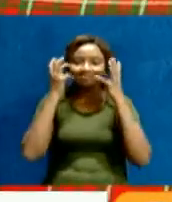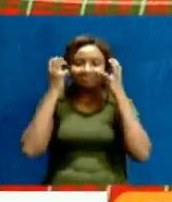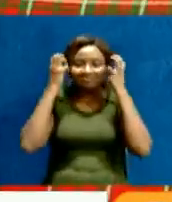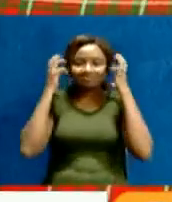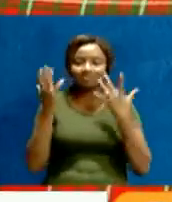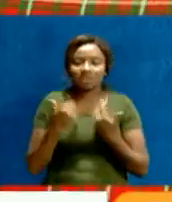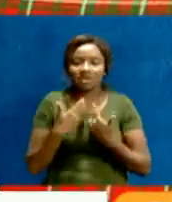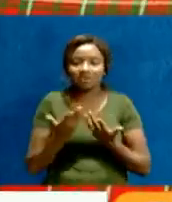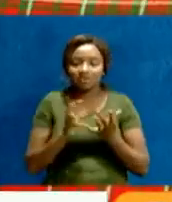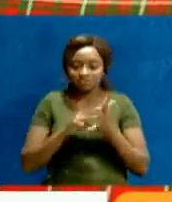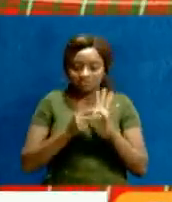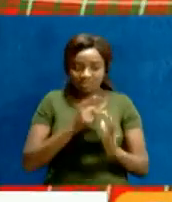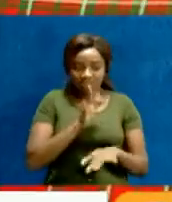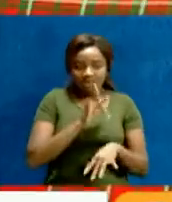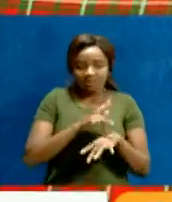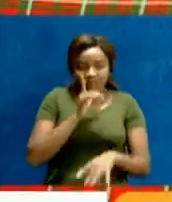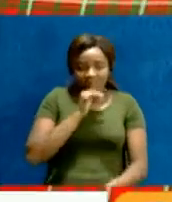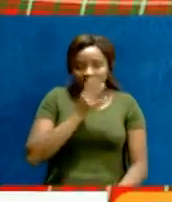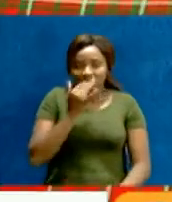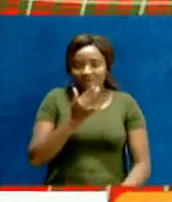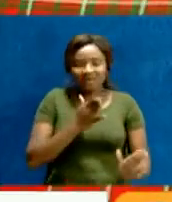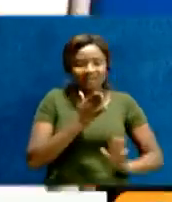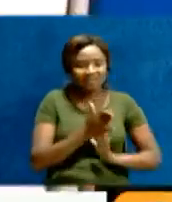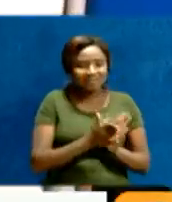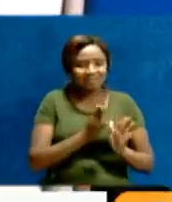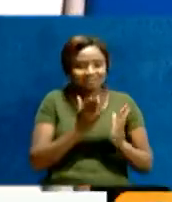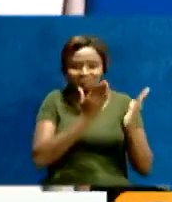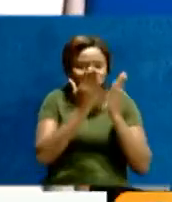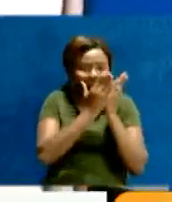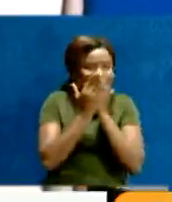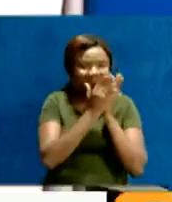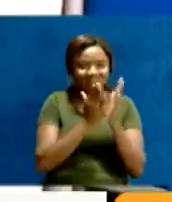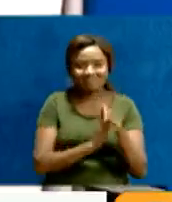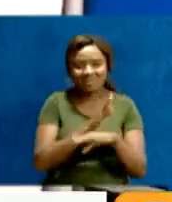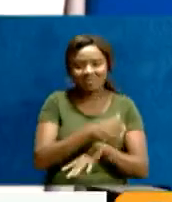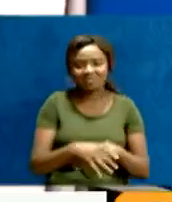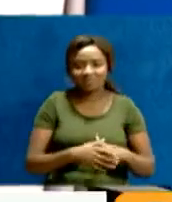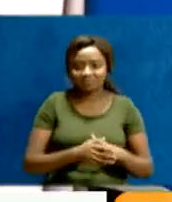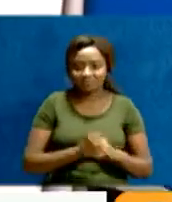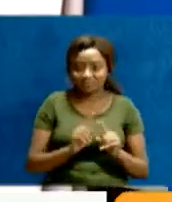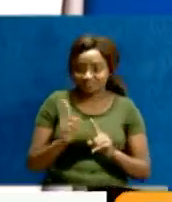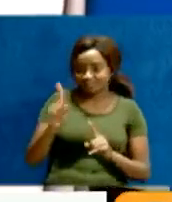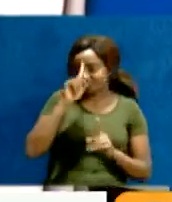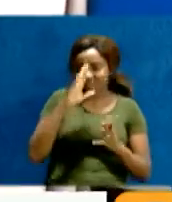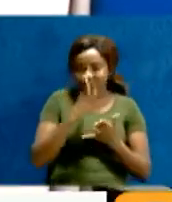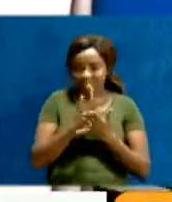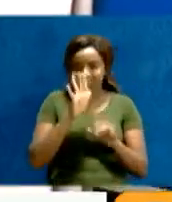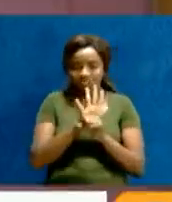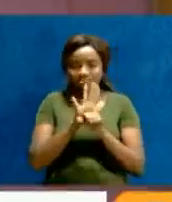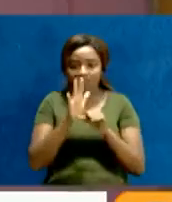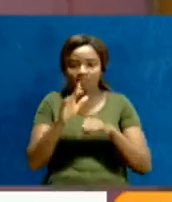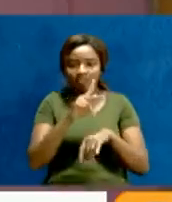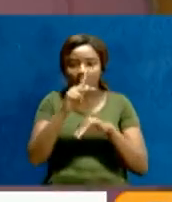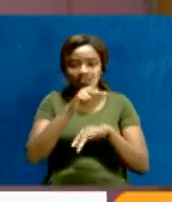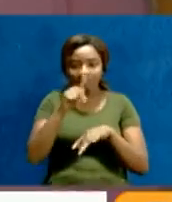So it may have affected them by over-preparing. His belief being what school heads in public schools that failed to